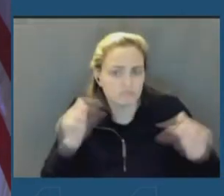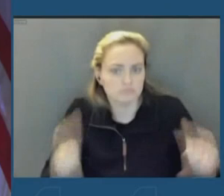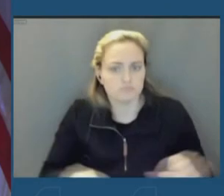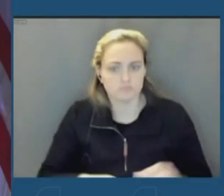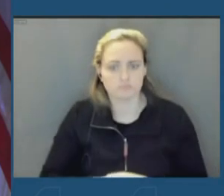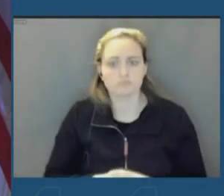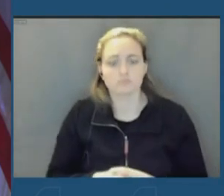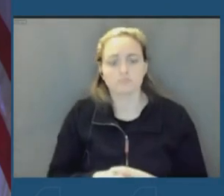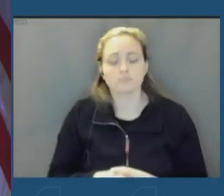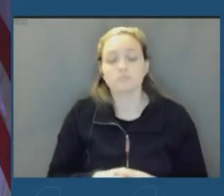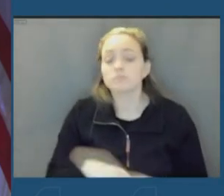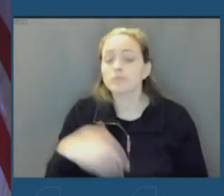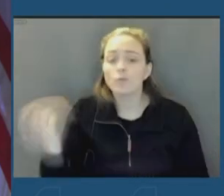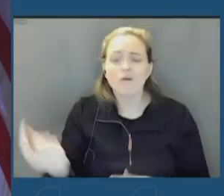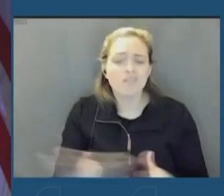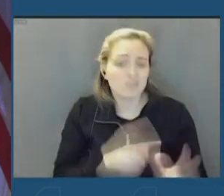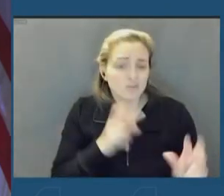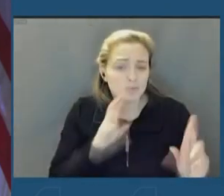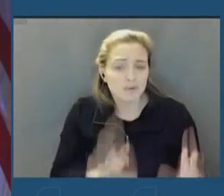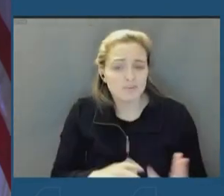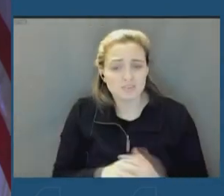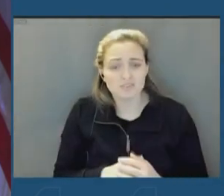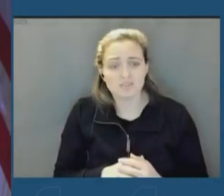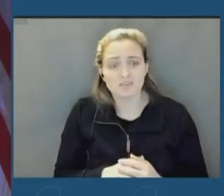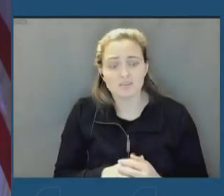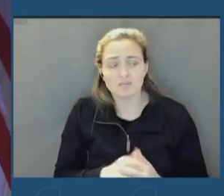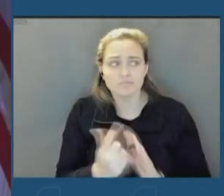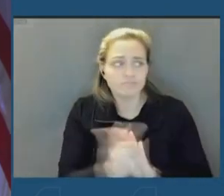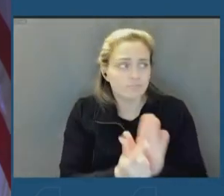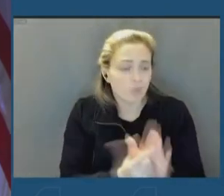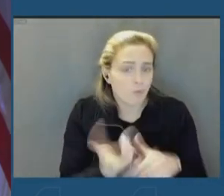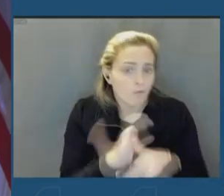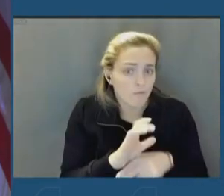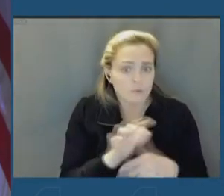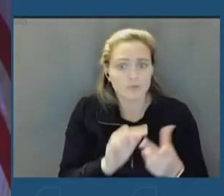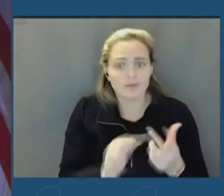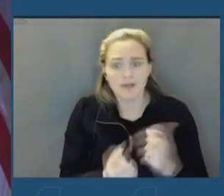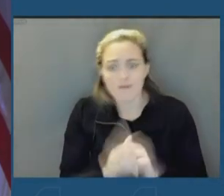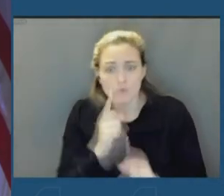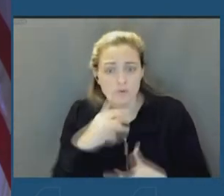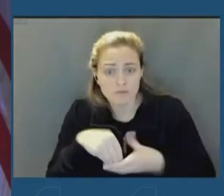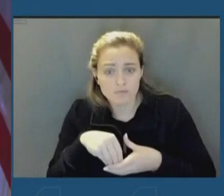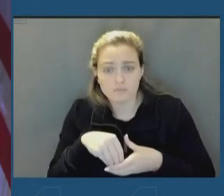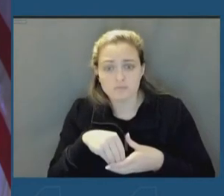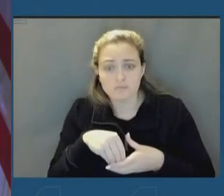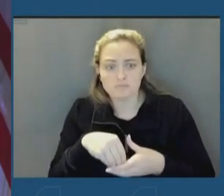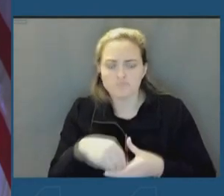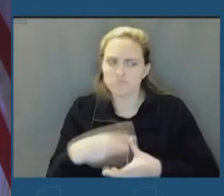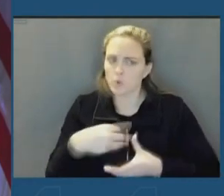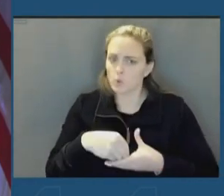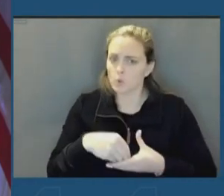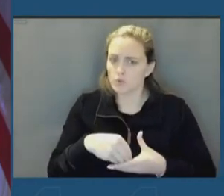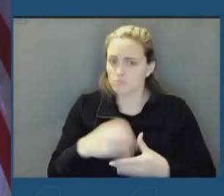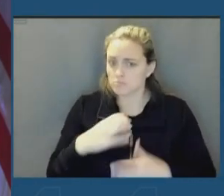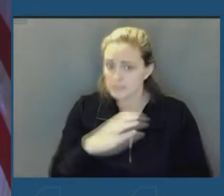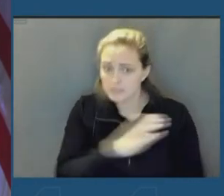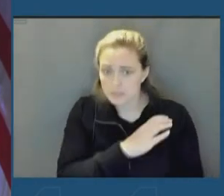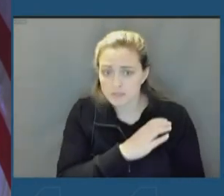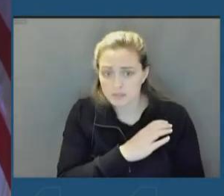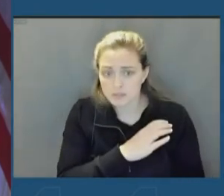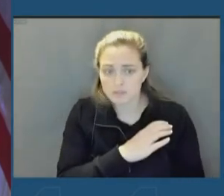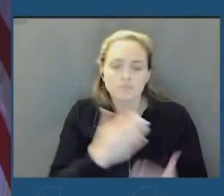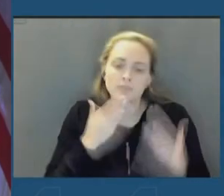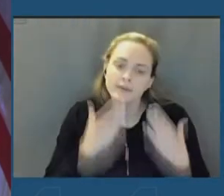to all of the first responders, law enforcement, everybody who was involved, including the citizens, thank